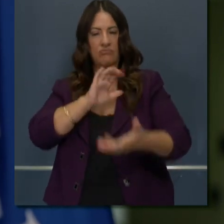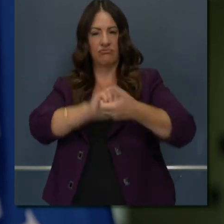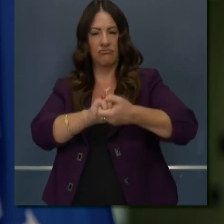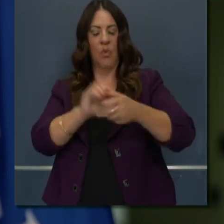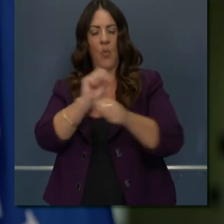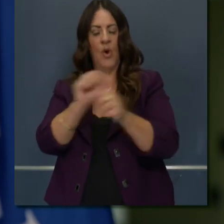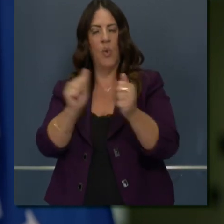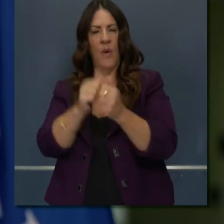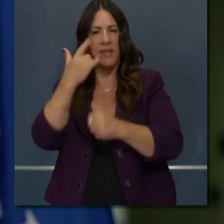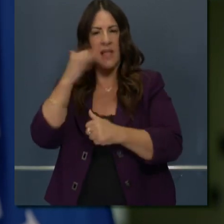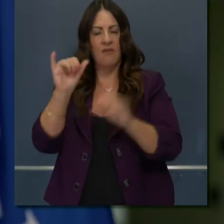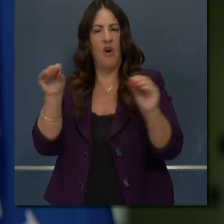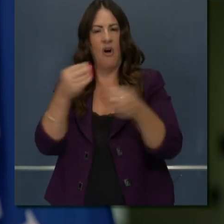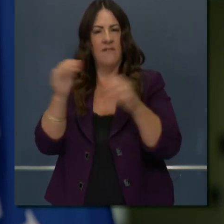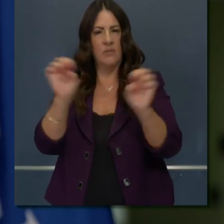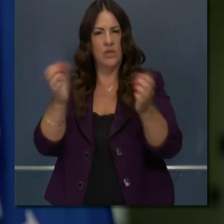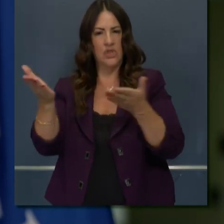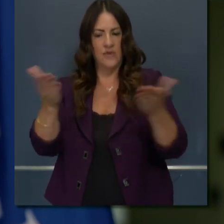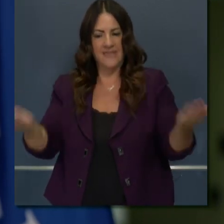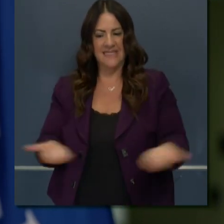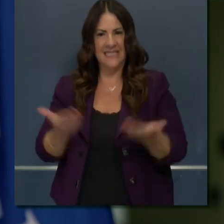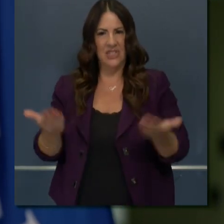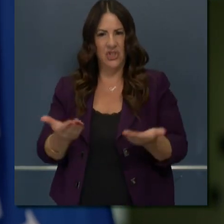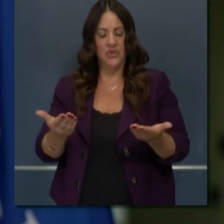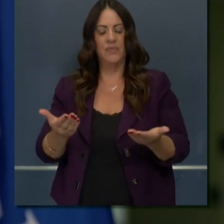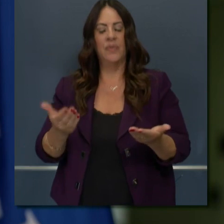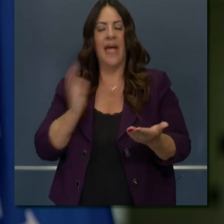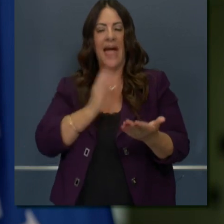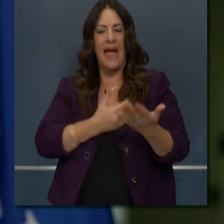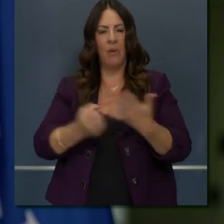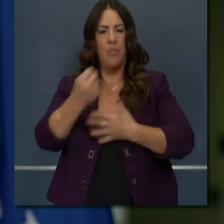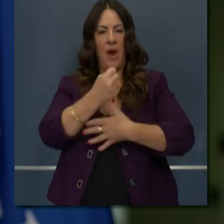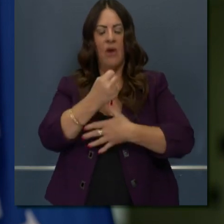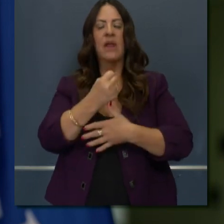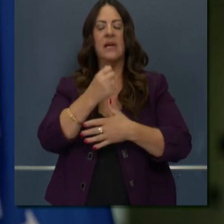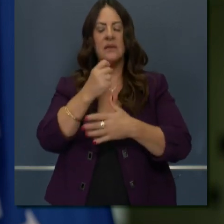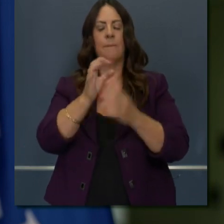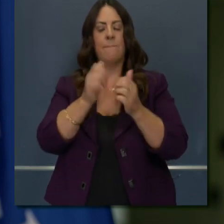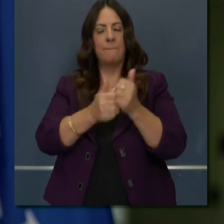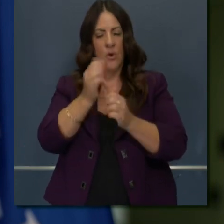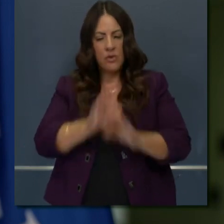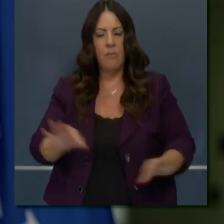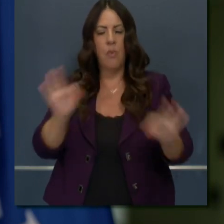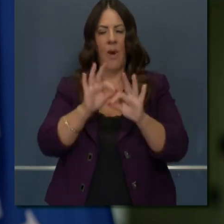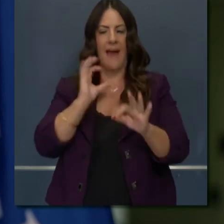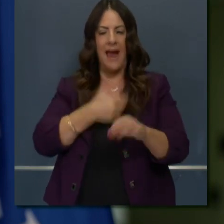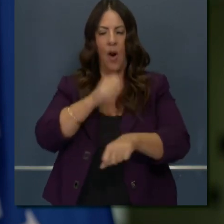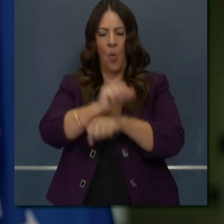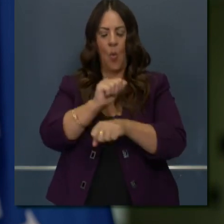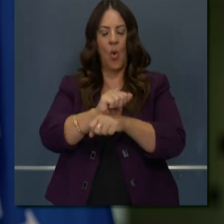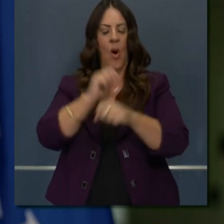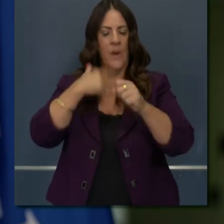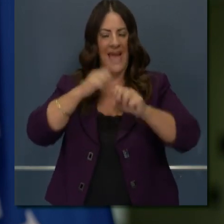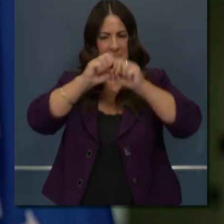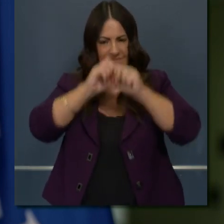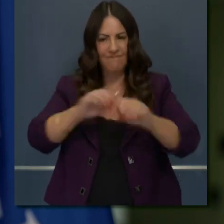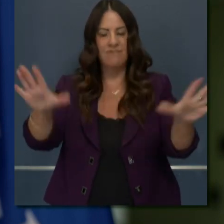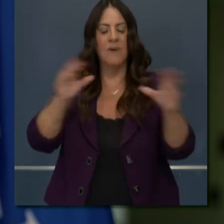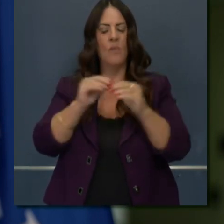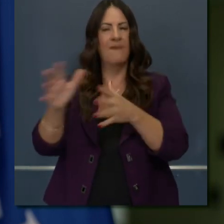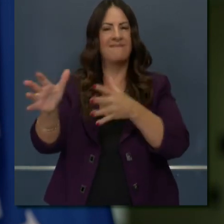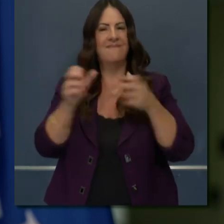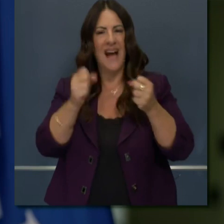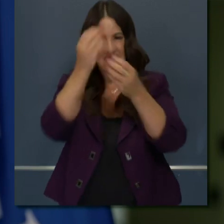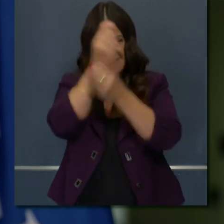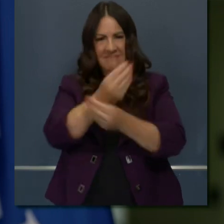Governor's Office of Emergency Services. It's going to make the products that we do much more effective and get them out much quicker.